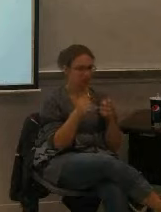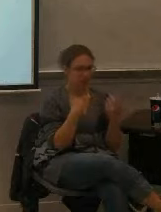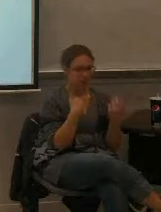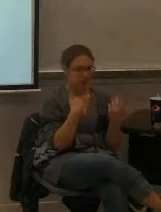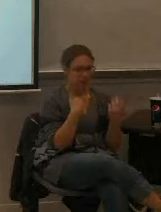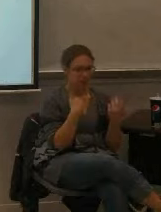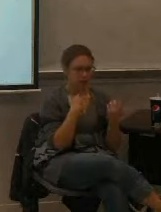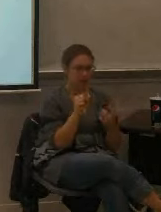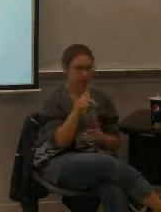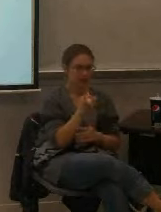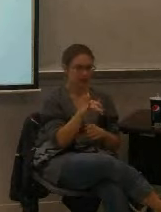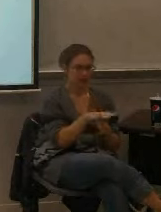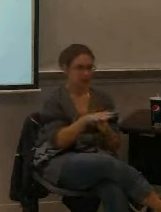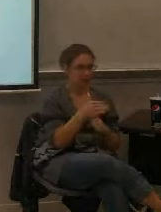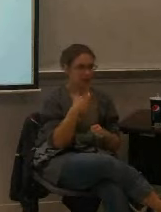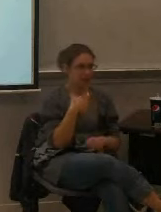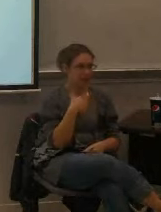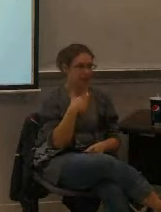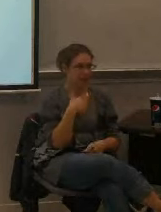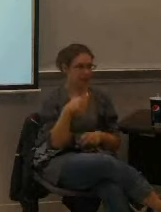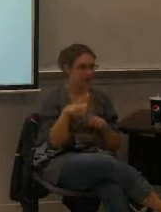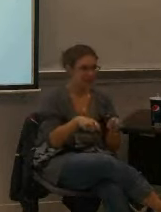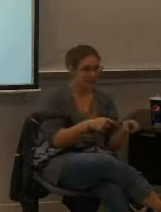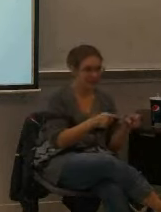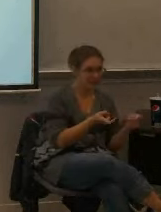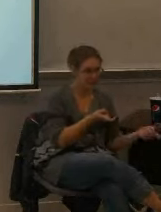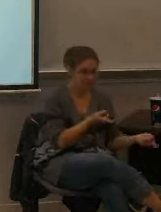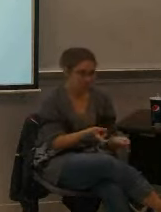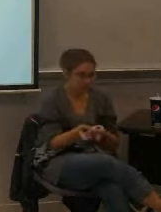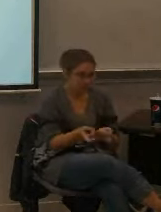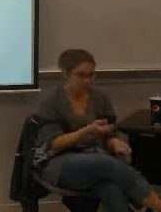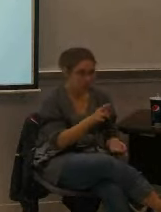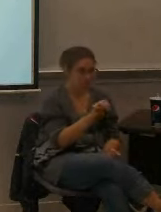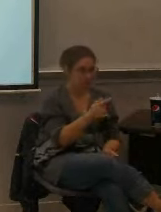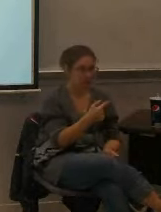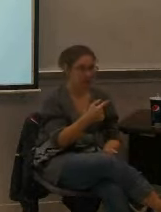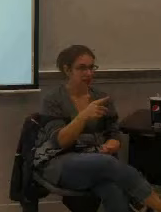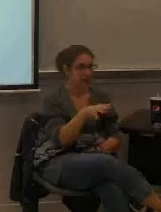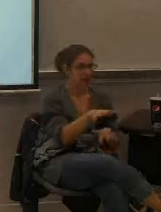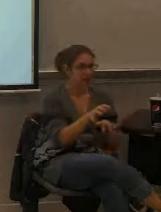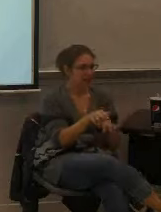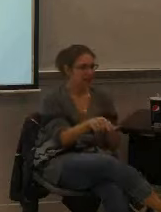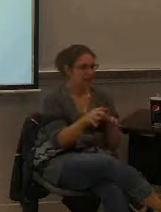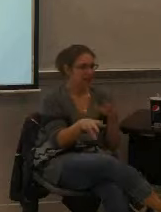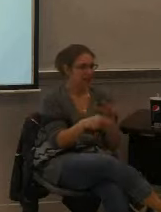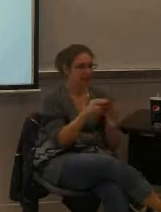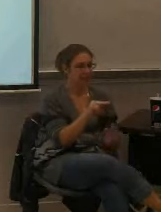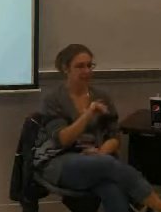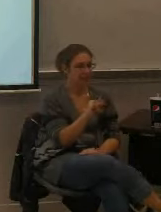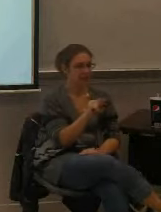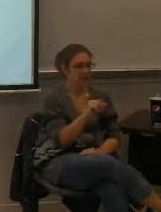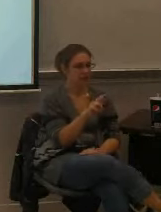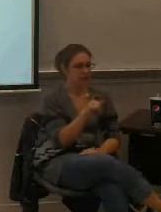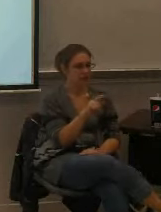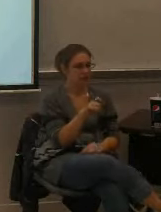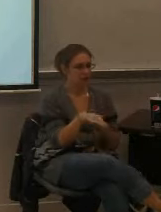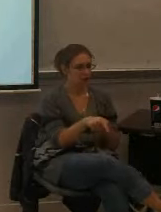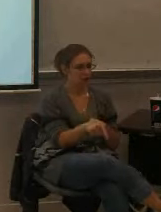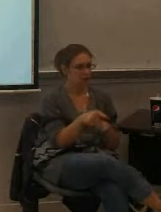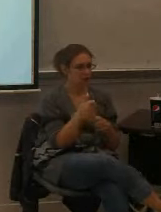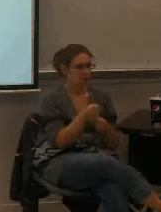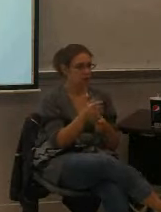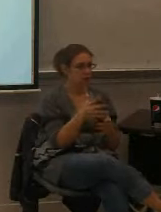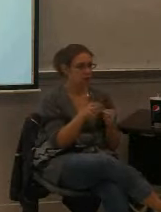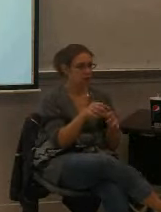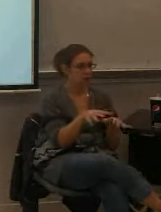there's the ski areas that have downhill racing, and they ice the slopes by putting nitrate on it, and it basically causes more ice